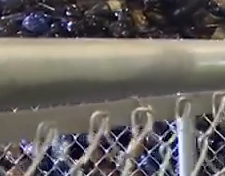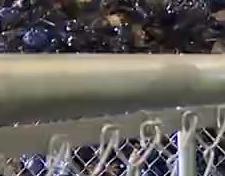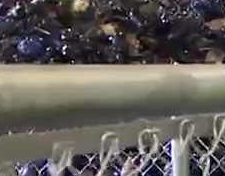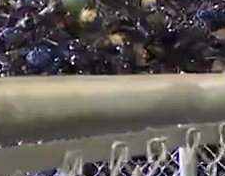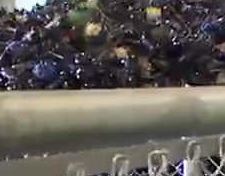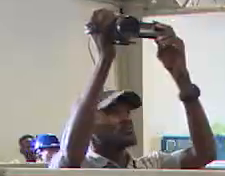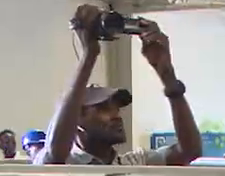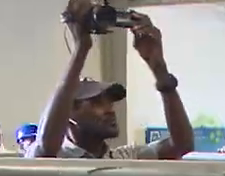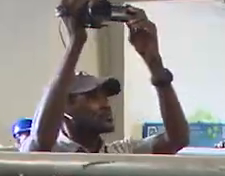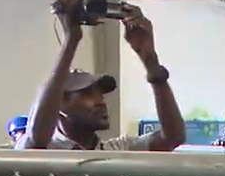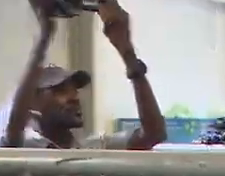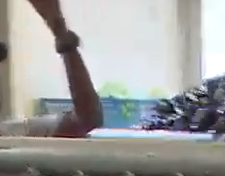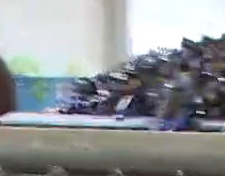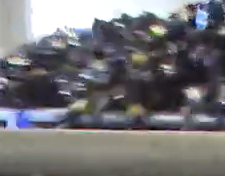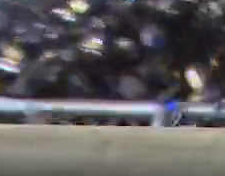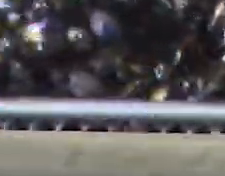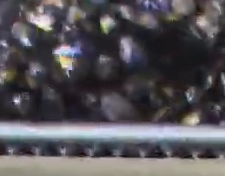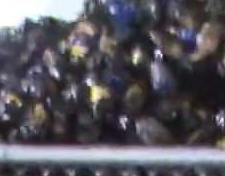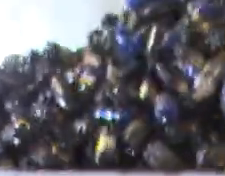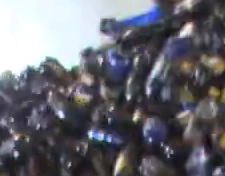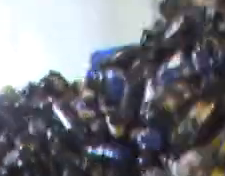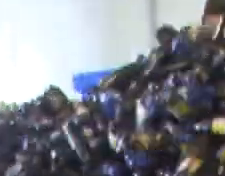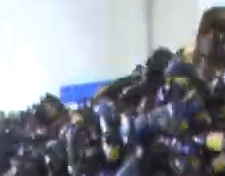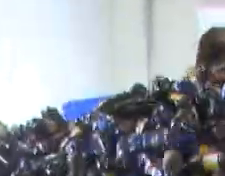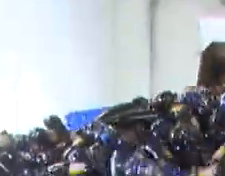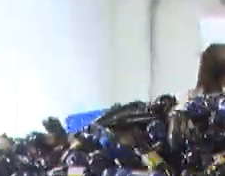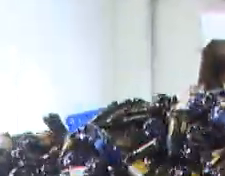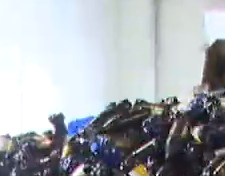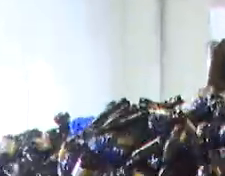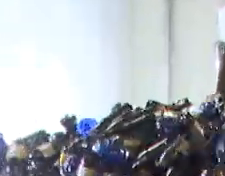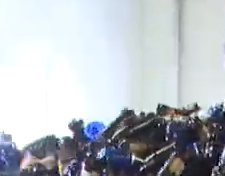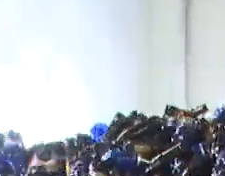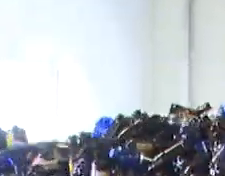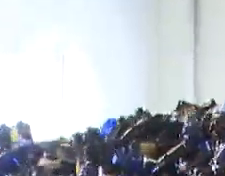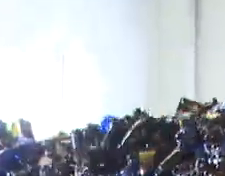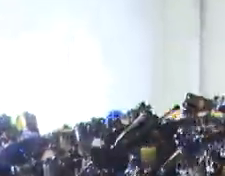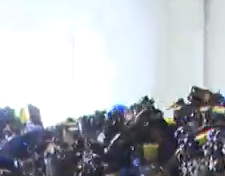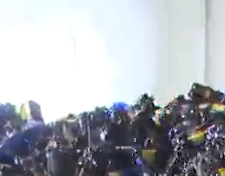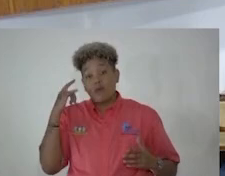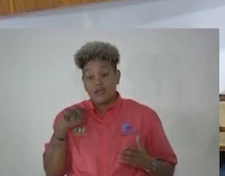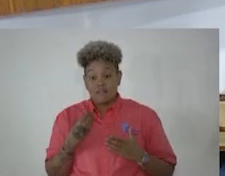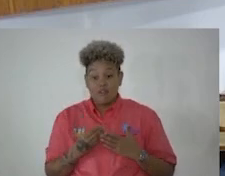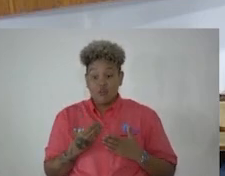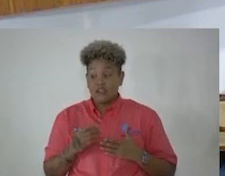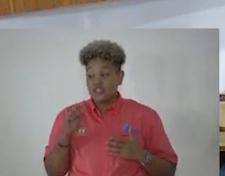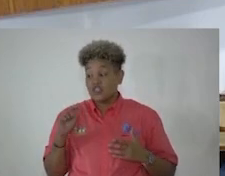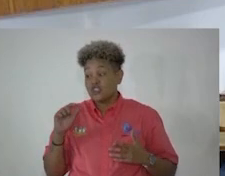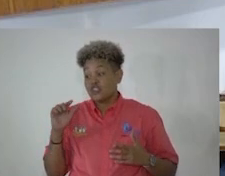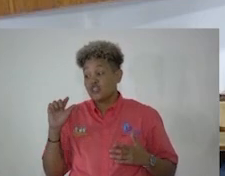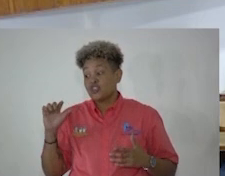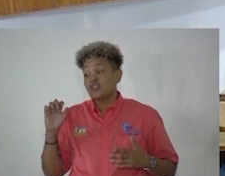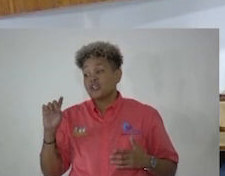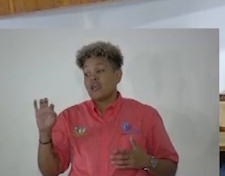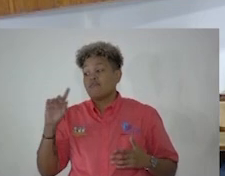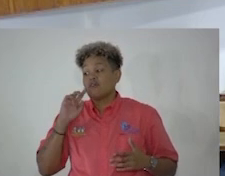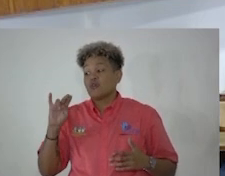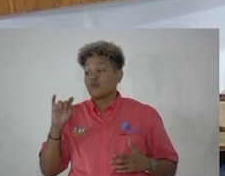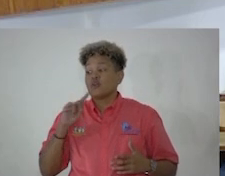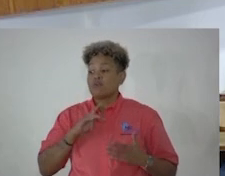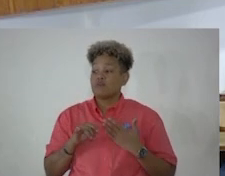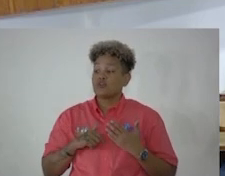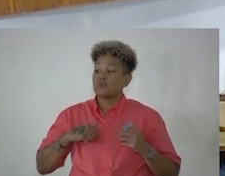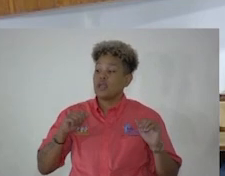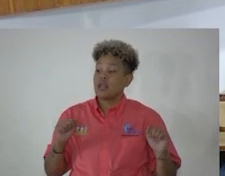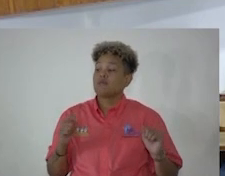government will continue working with stakeholders to increase this effort to 70% monthly. In addition, the minister says Jamaica is